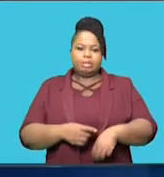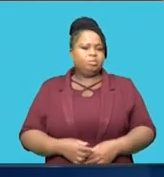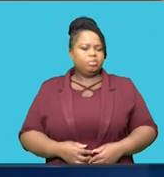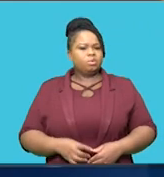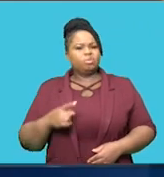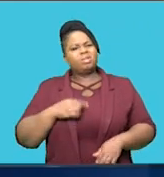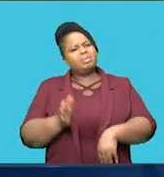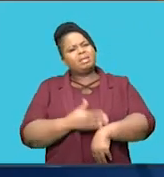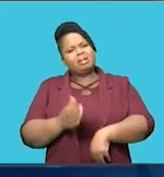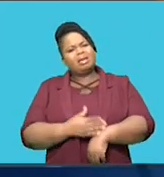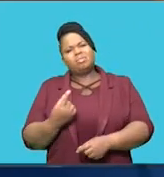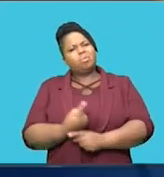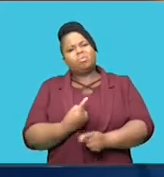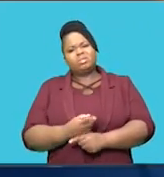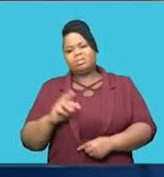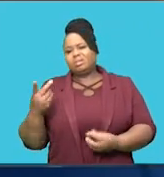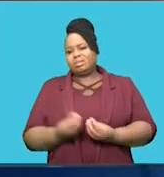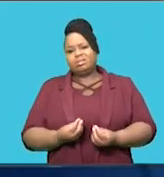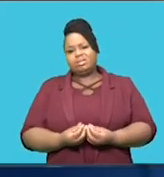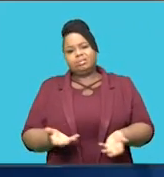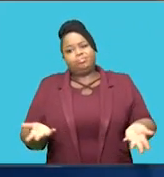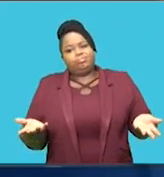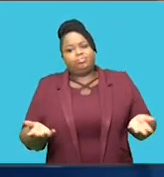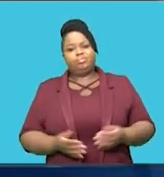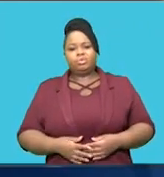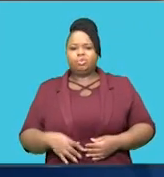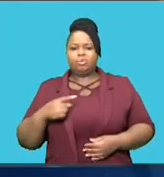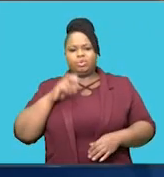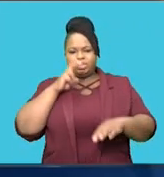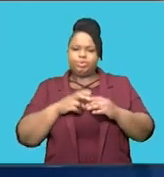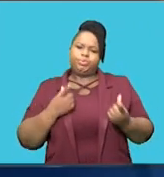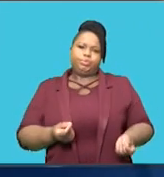it's e ba late and some of the things o gre ona le mabaka for